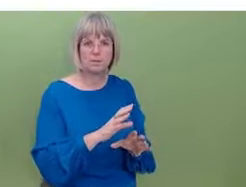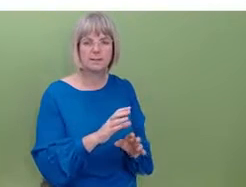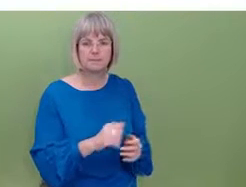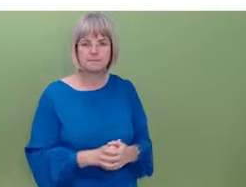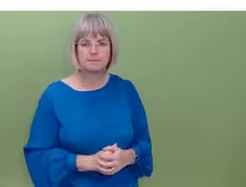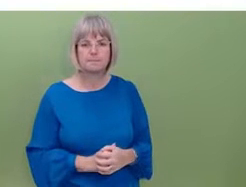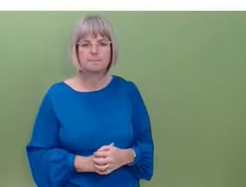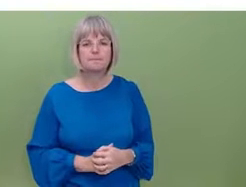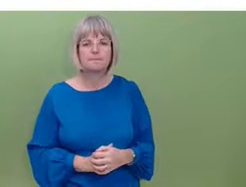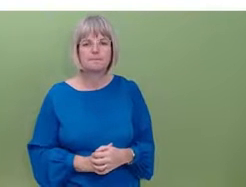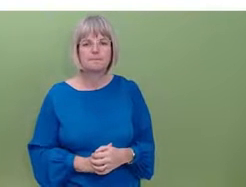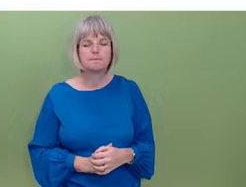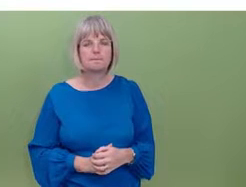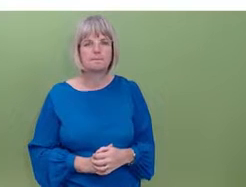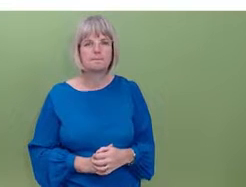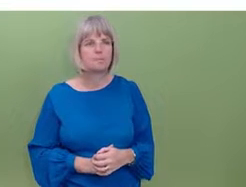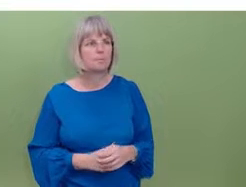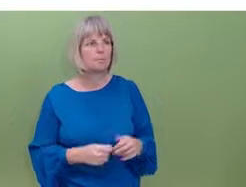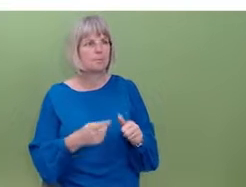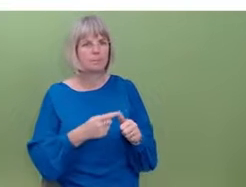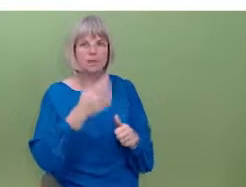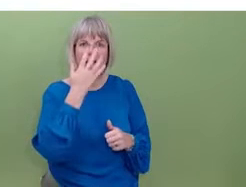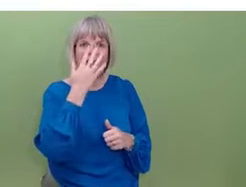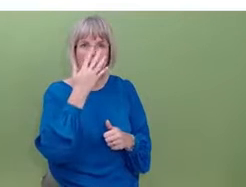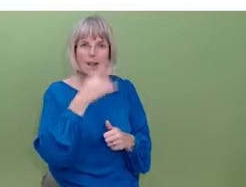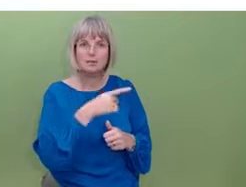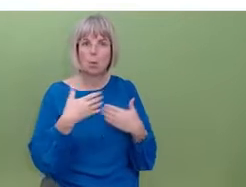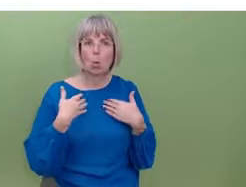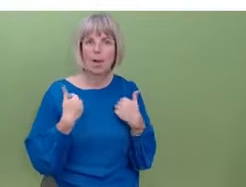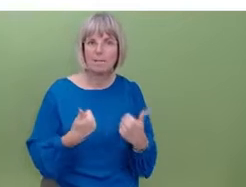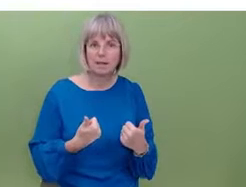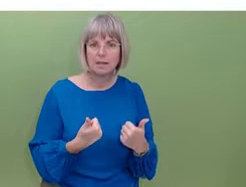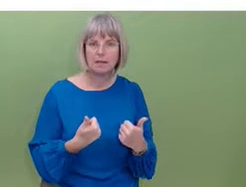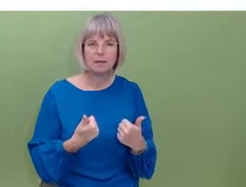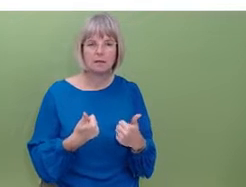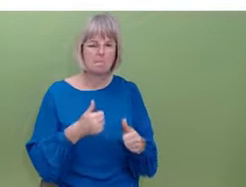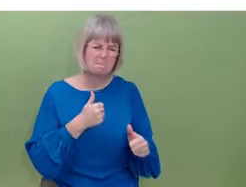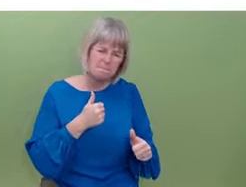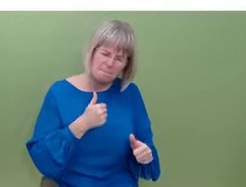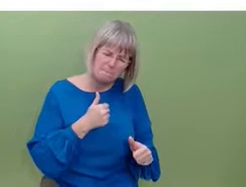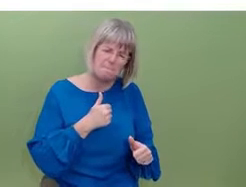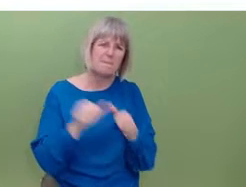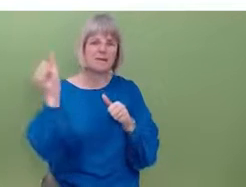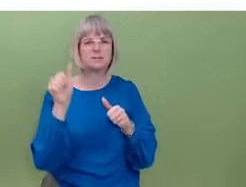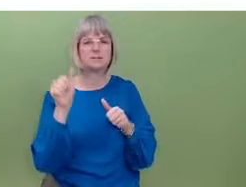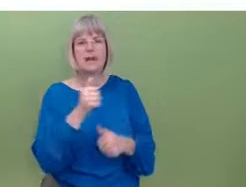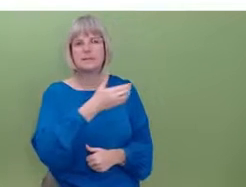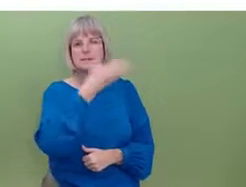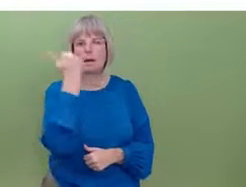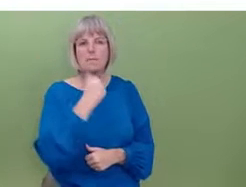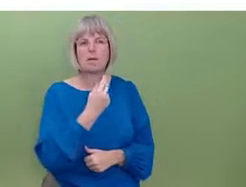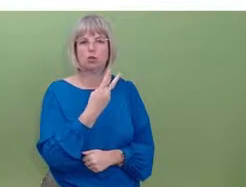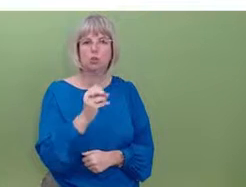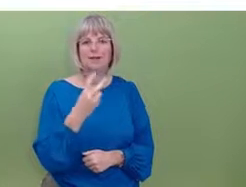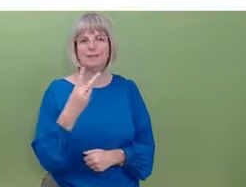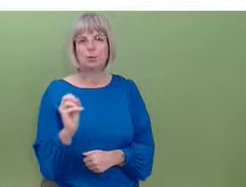Adolescent well-being was best in the summer of 2020. Then it takes a